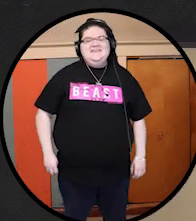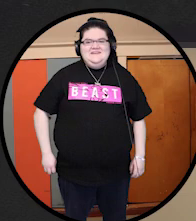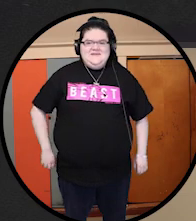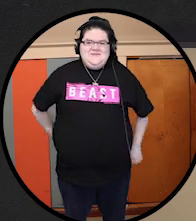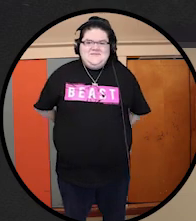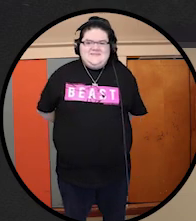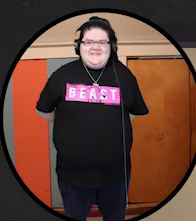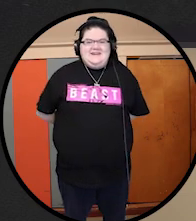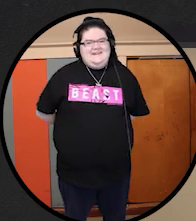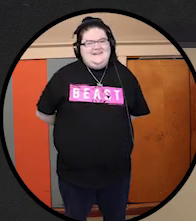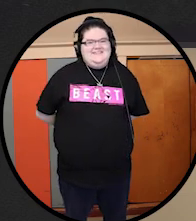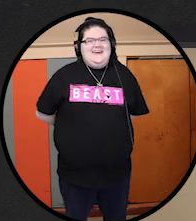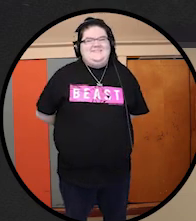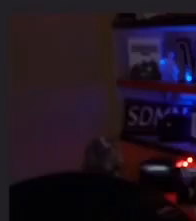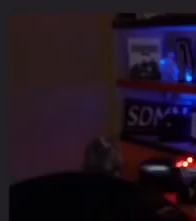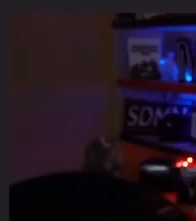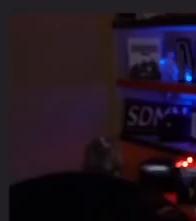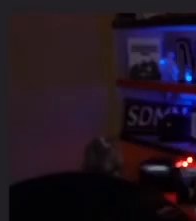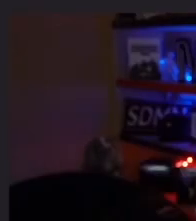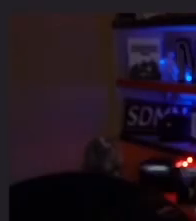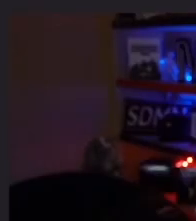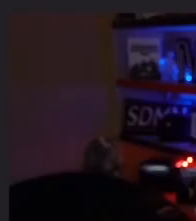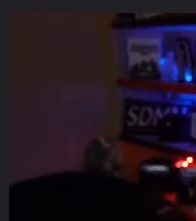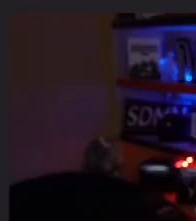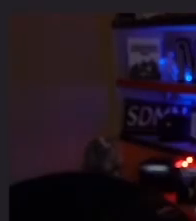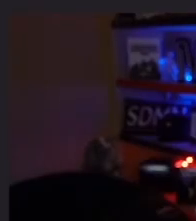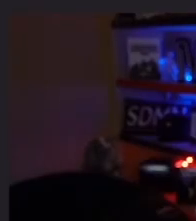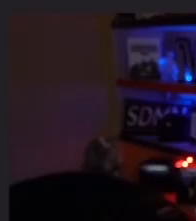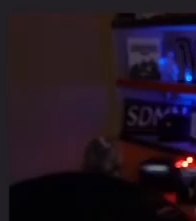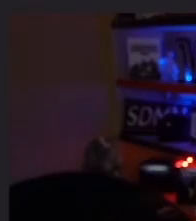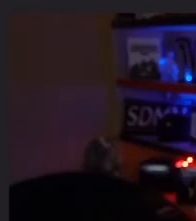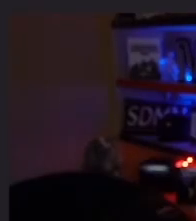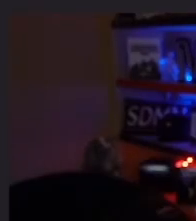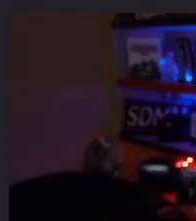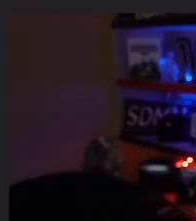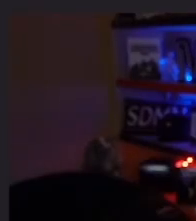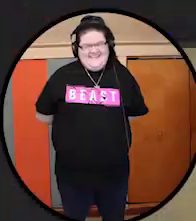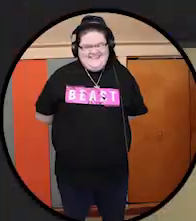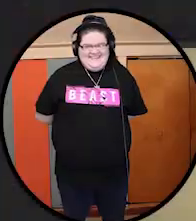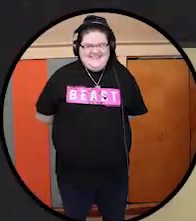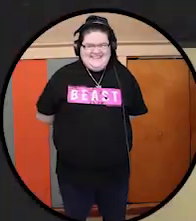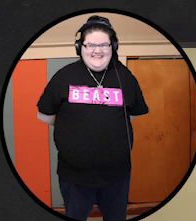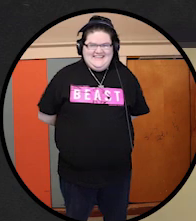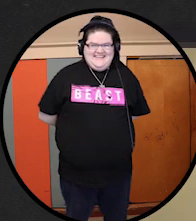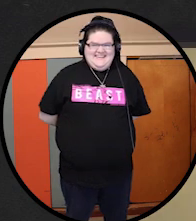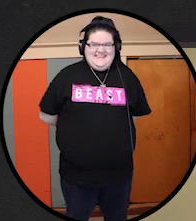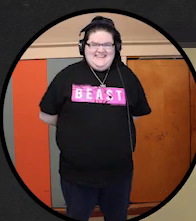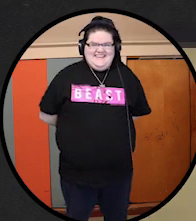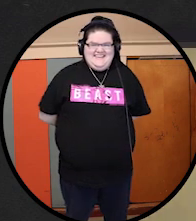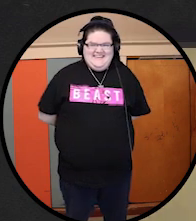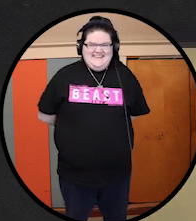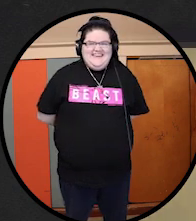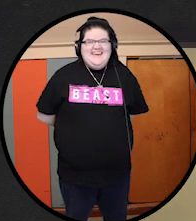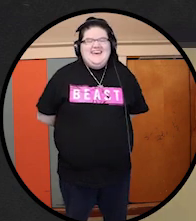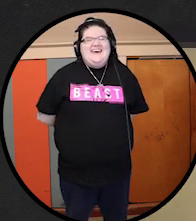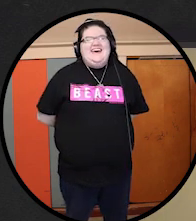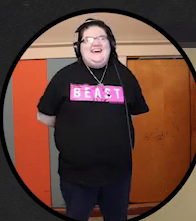I have a headphone hat. Oh, the headphone hat. Reload it. And then double